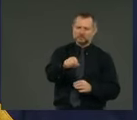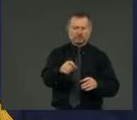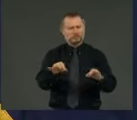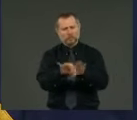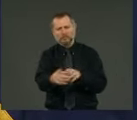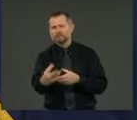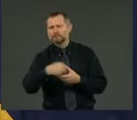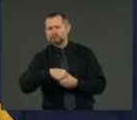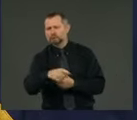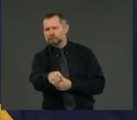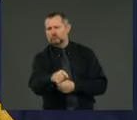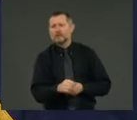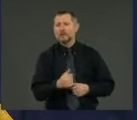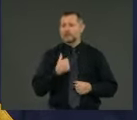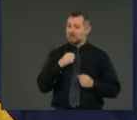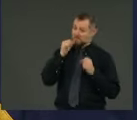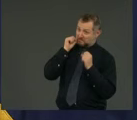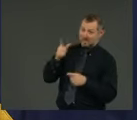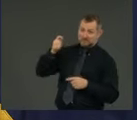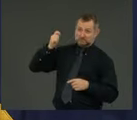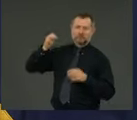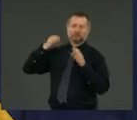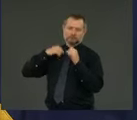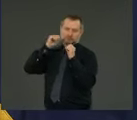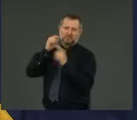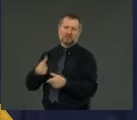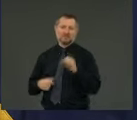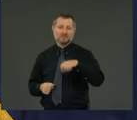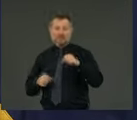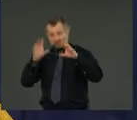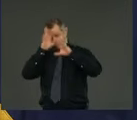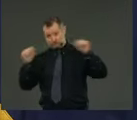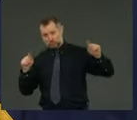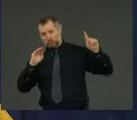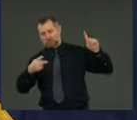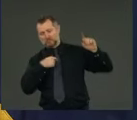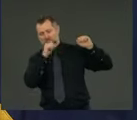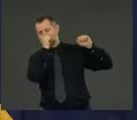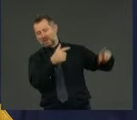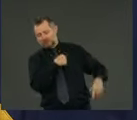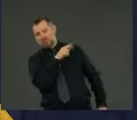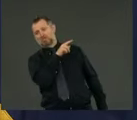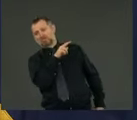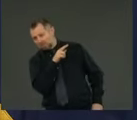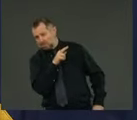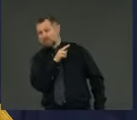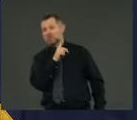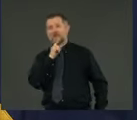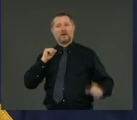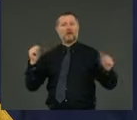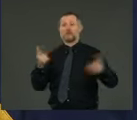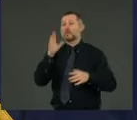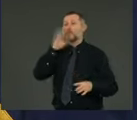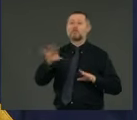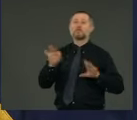Am I surprised? Yes, I'm surprised. I'm sure the president is surprised. There's no doubt that he appointed a very conservative court. He